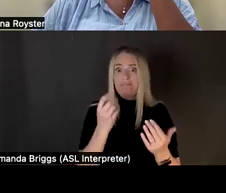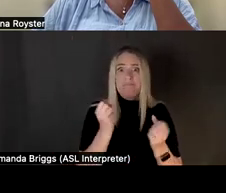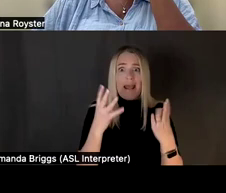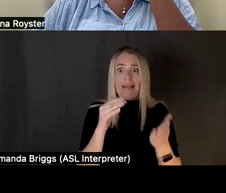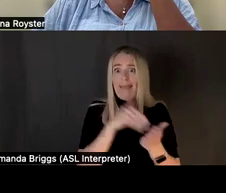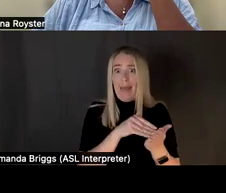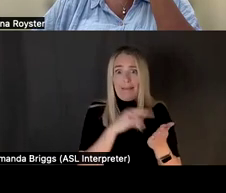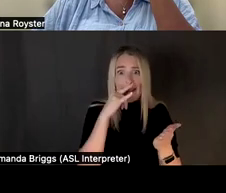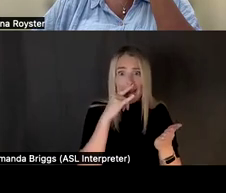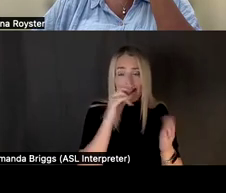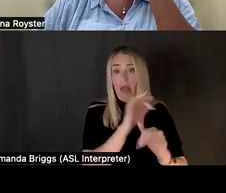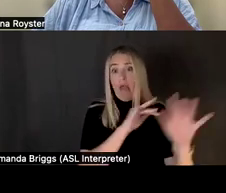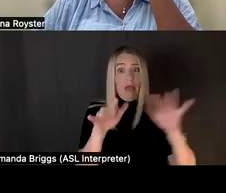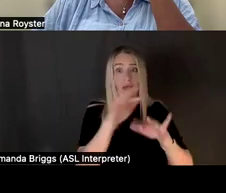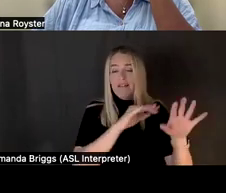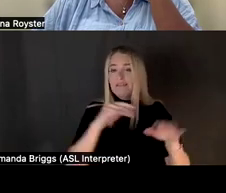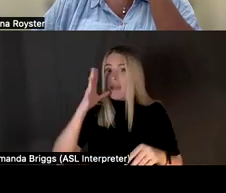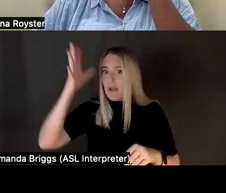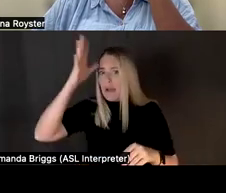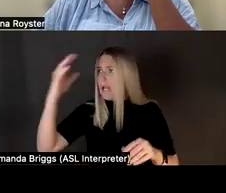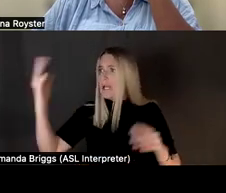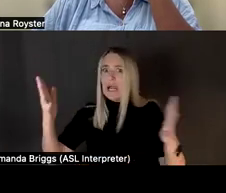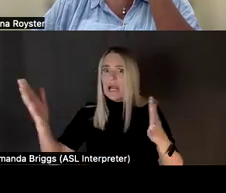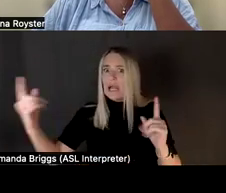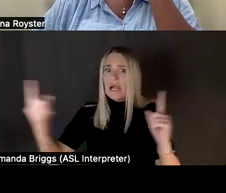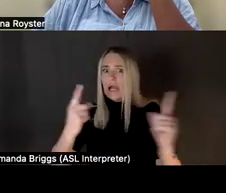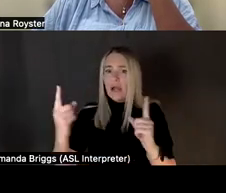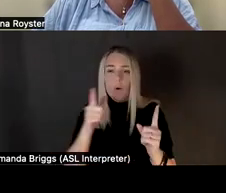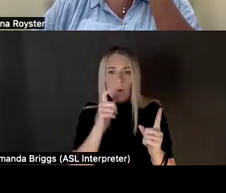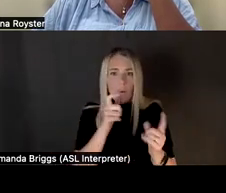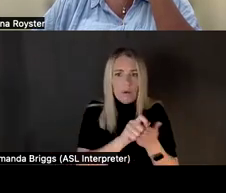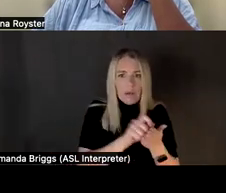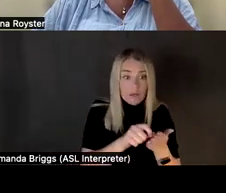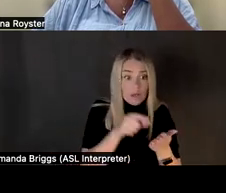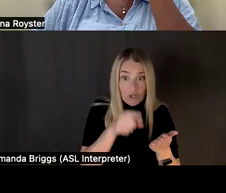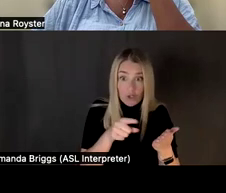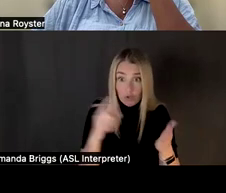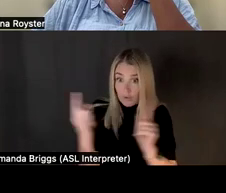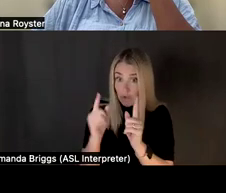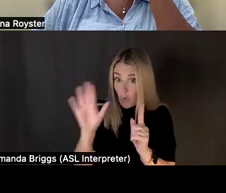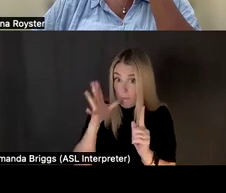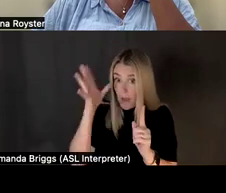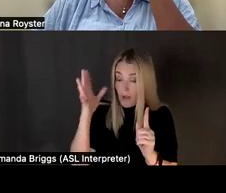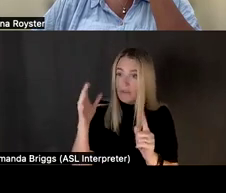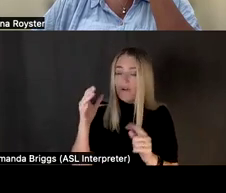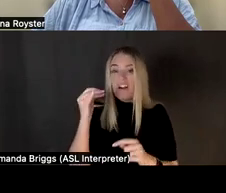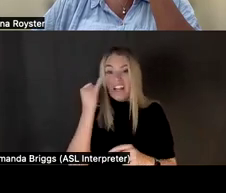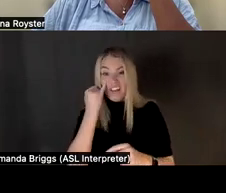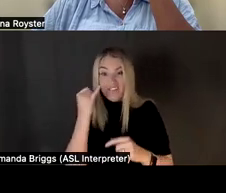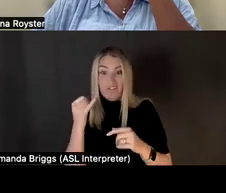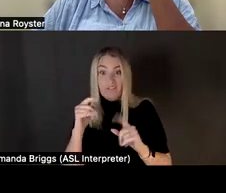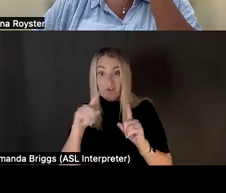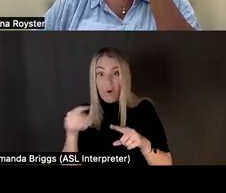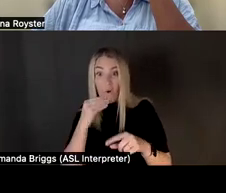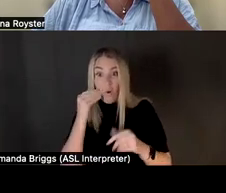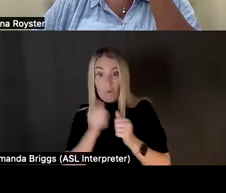have to coordinate with parents. How do you turn them over? How do you write down who made it to the parents? Who's going home with the neighbor? Do they have permission? It's